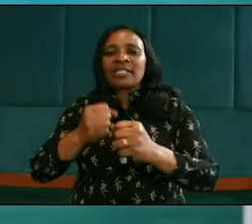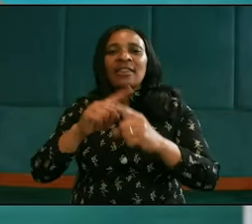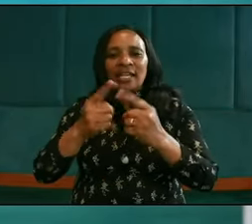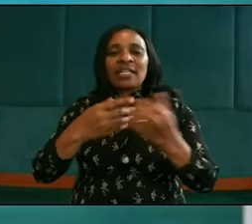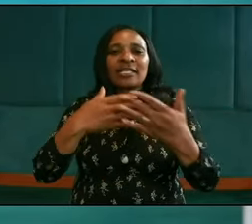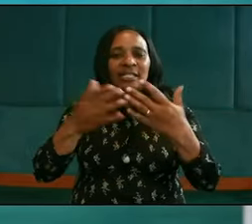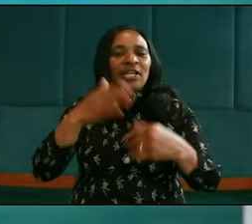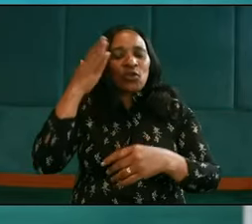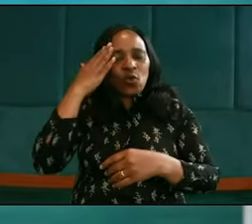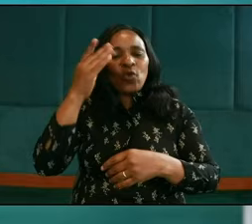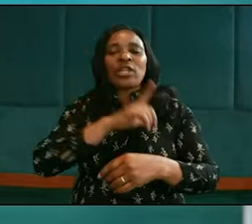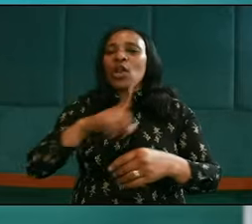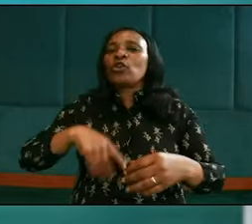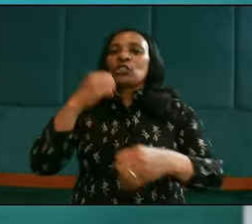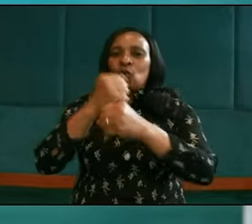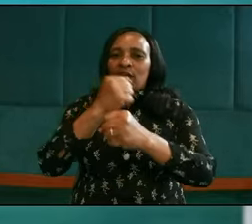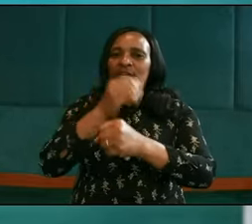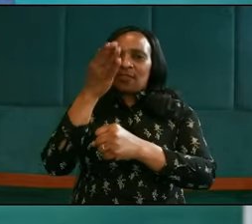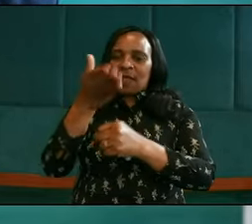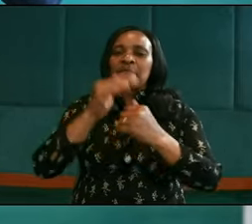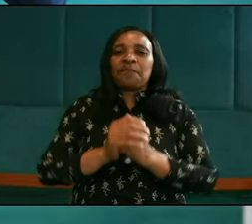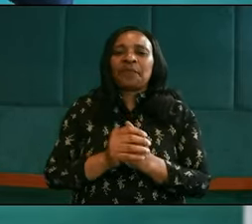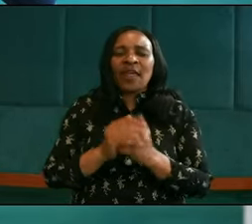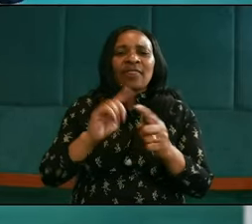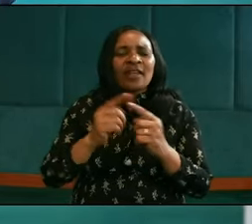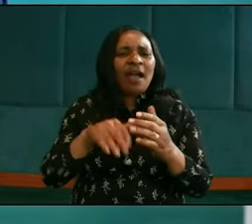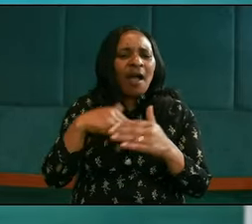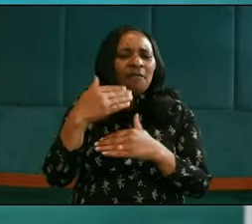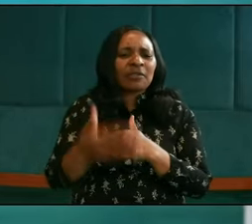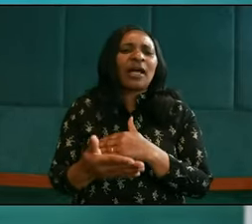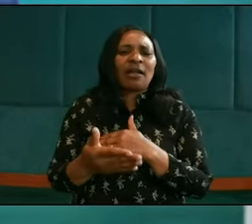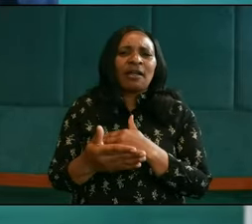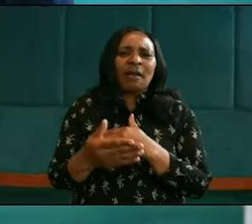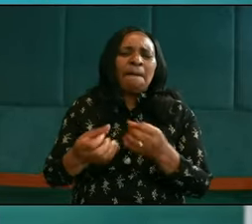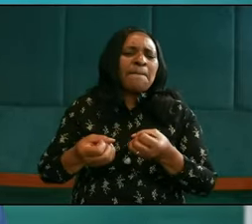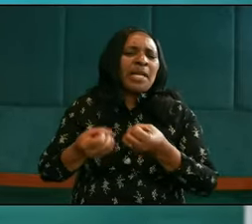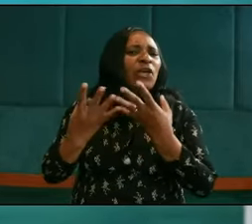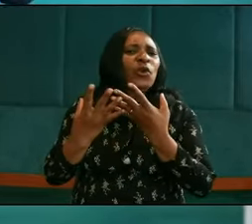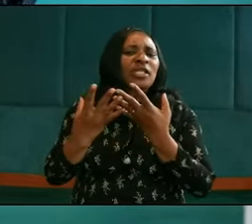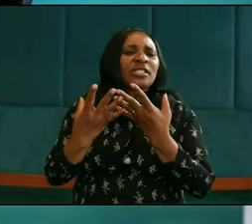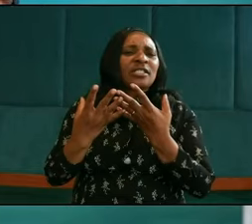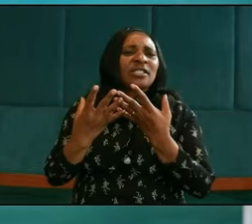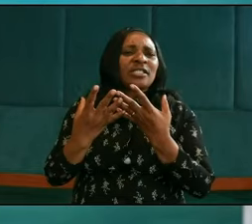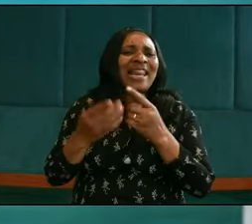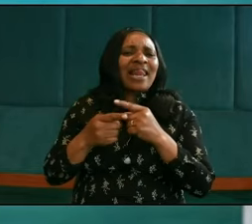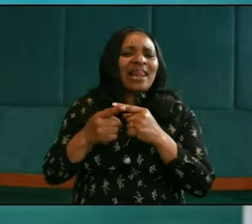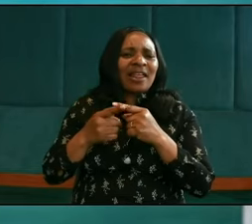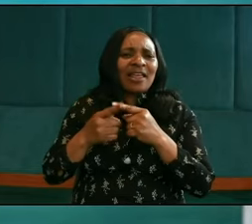that the Lord is going with you. Then after such kind of a miraculous